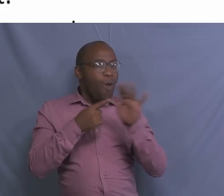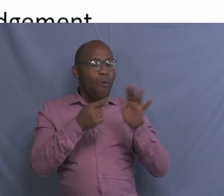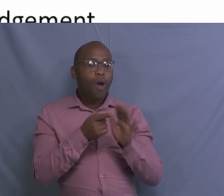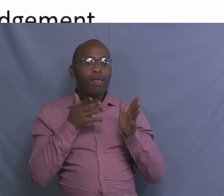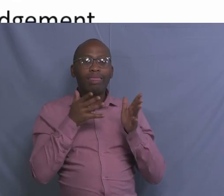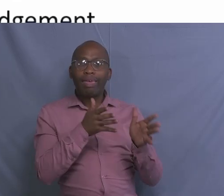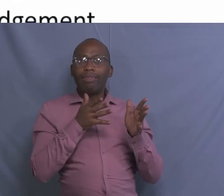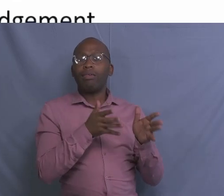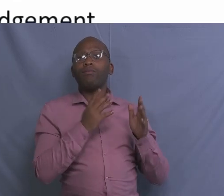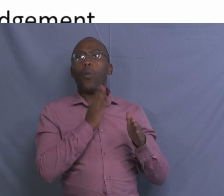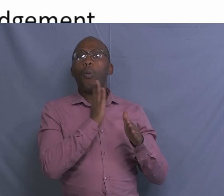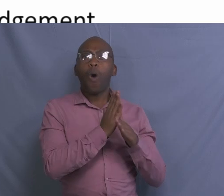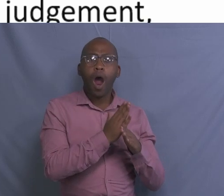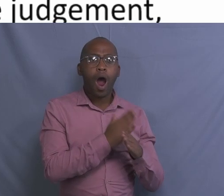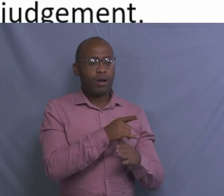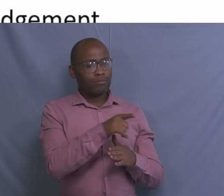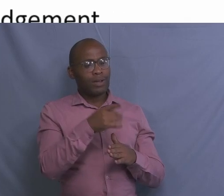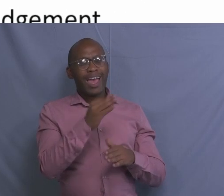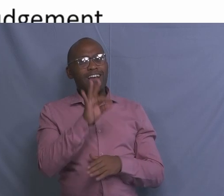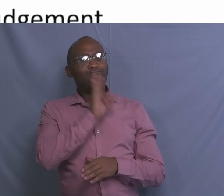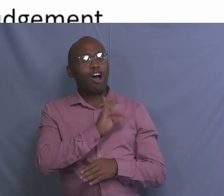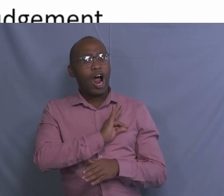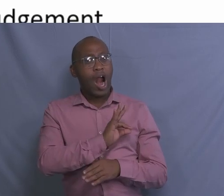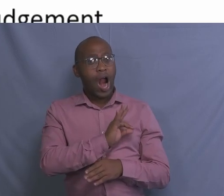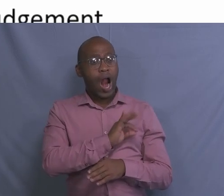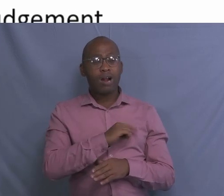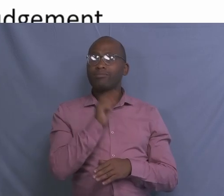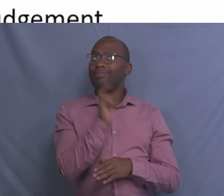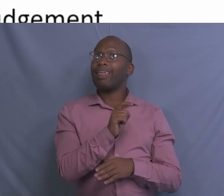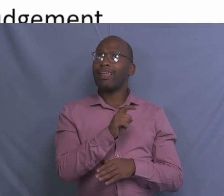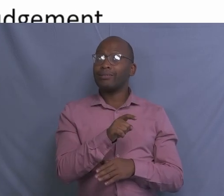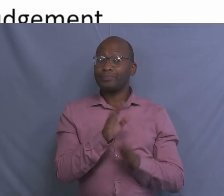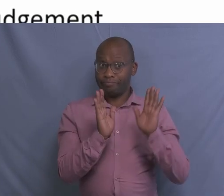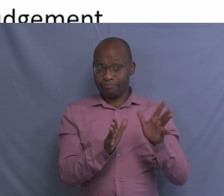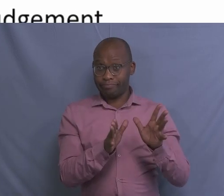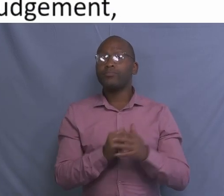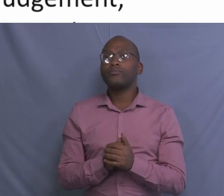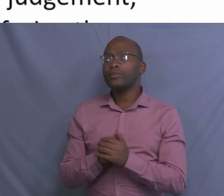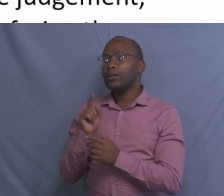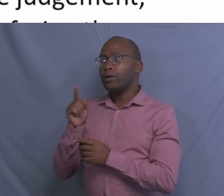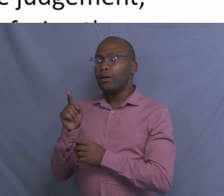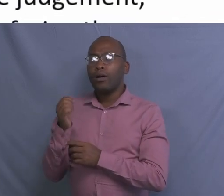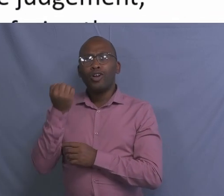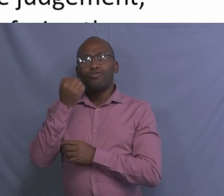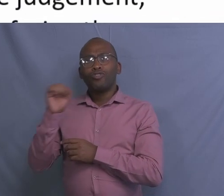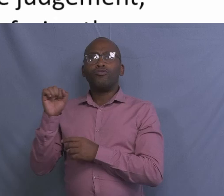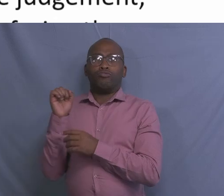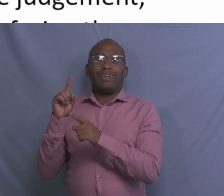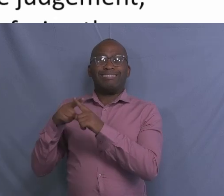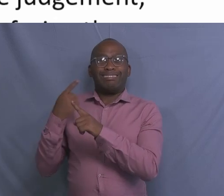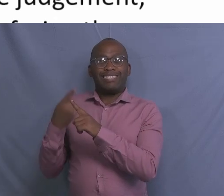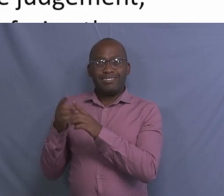in the company. They are salaried employees of the company, while the non-executive directors have a degree